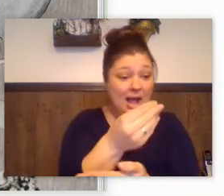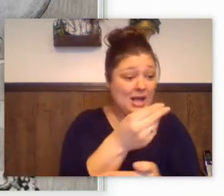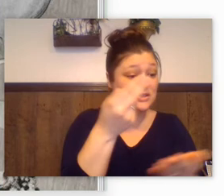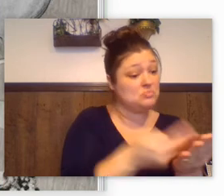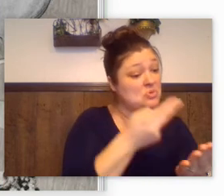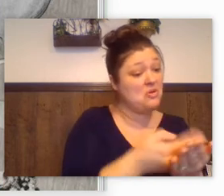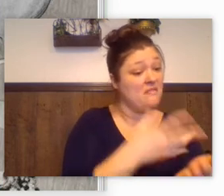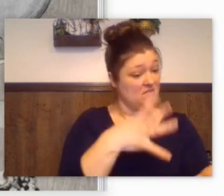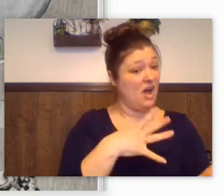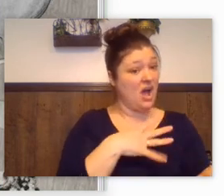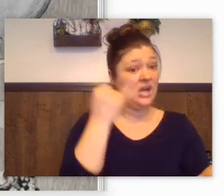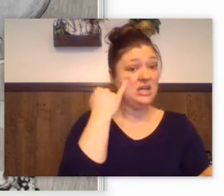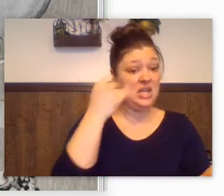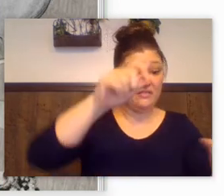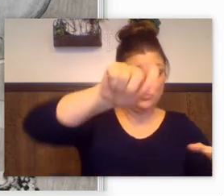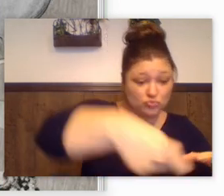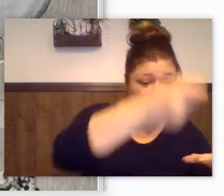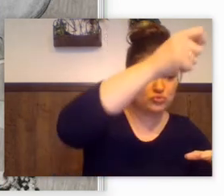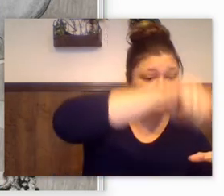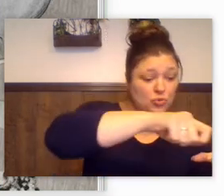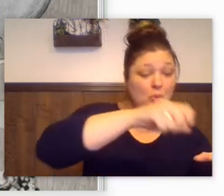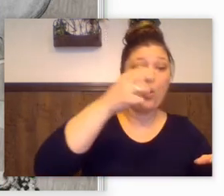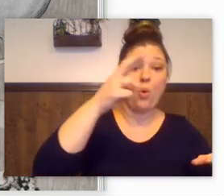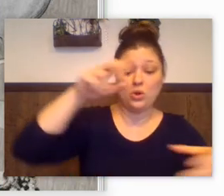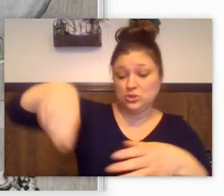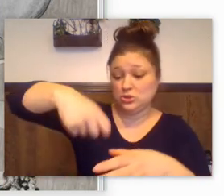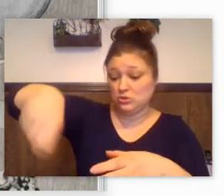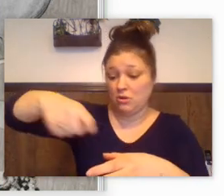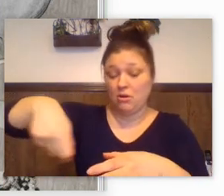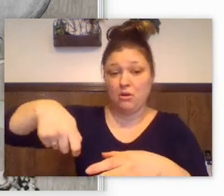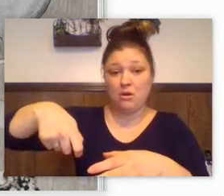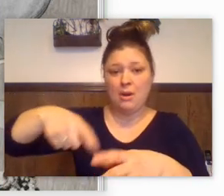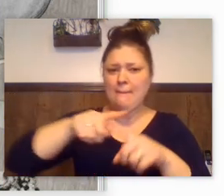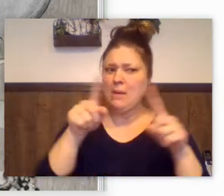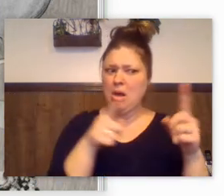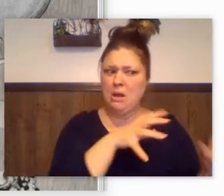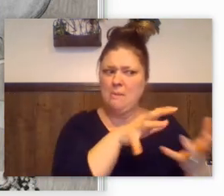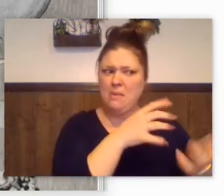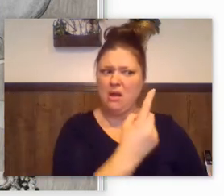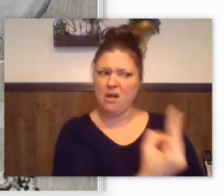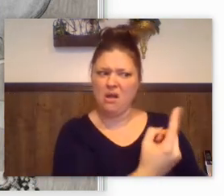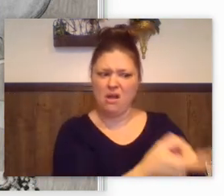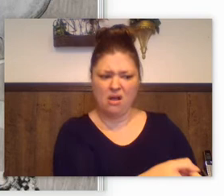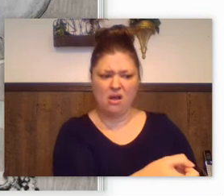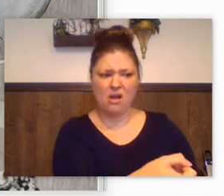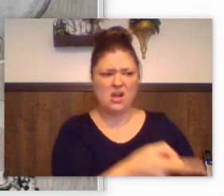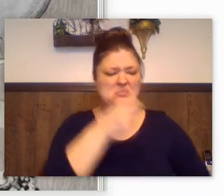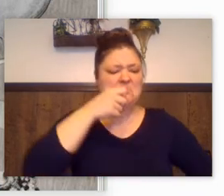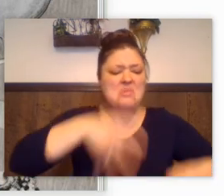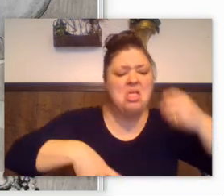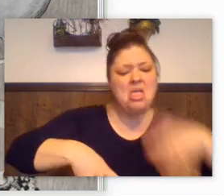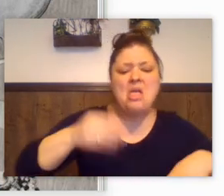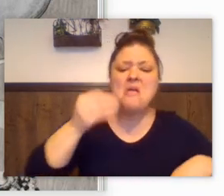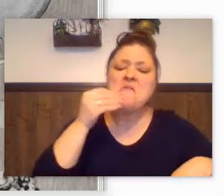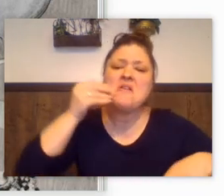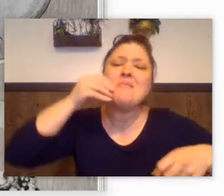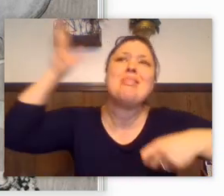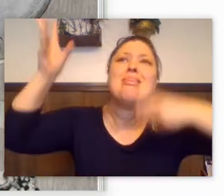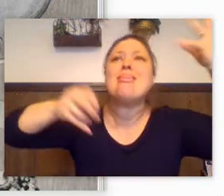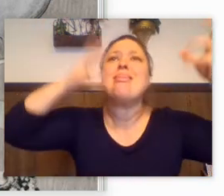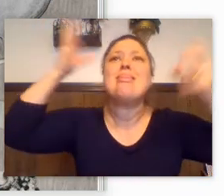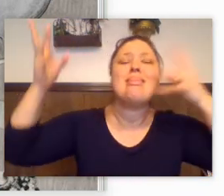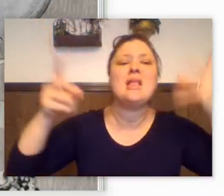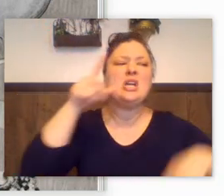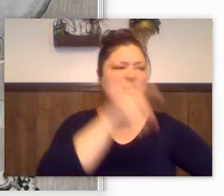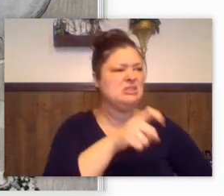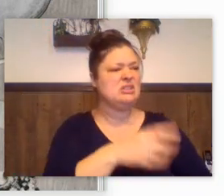fine for scooping and stirring. But this messy thing with its slurpy and clumpy, half-finished food bits